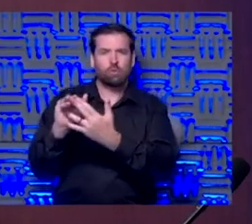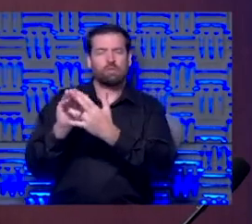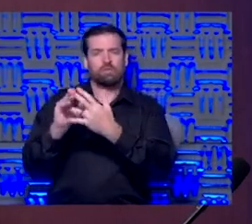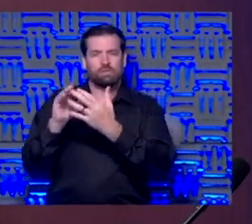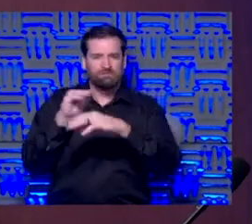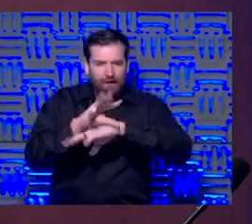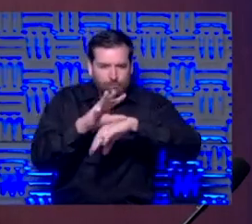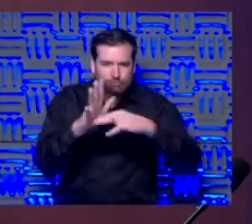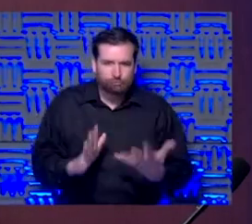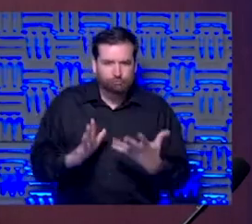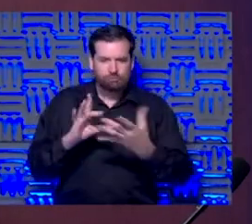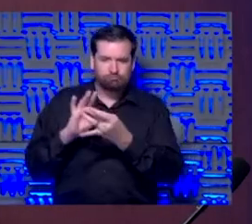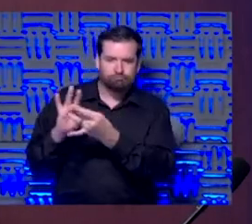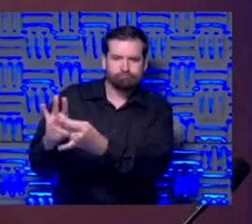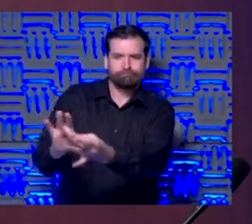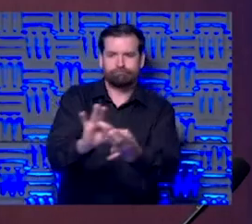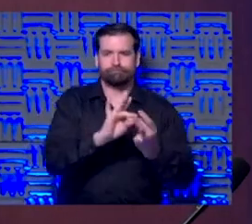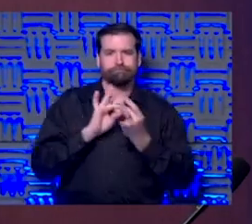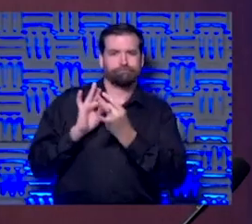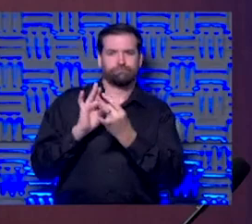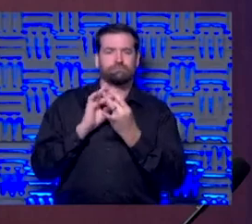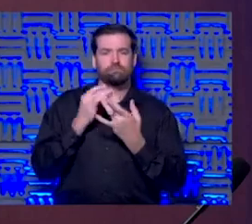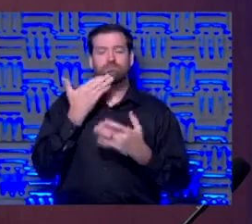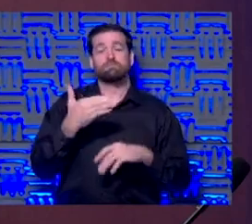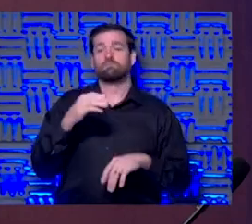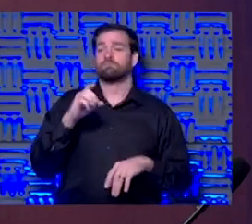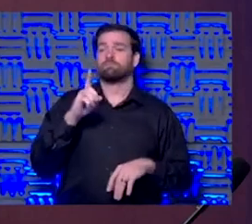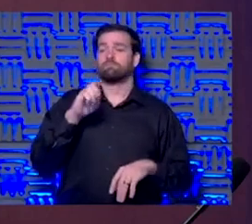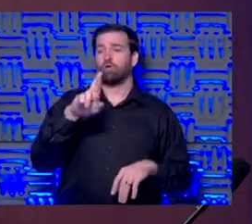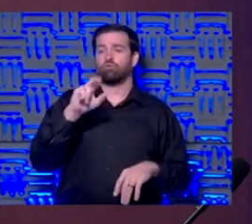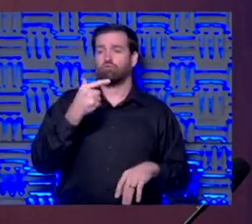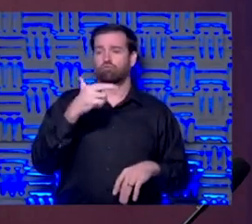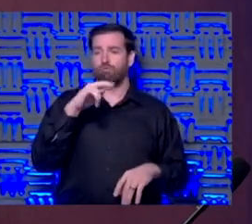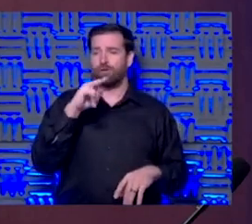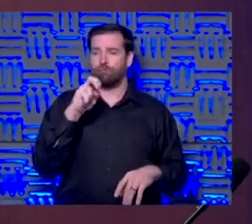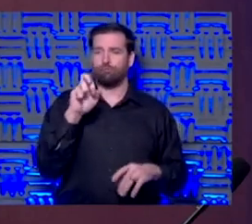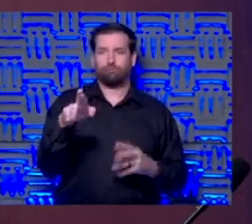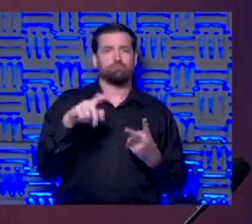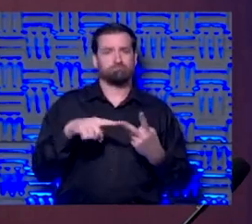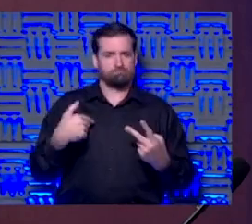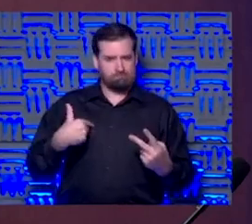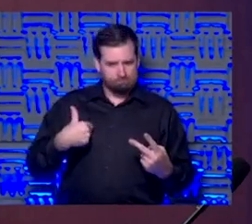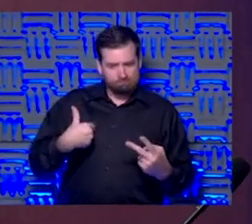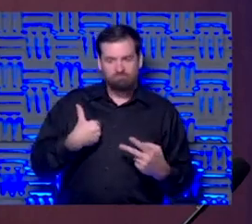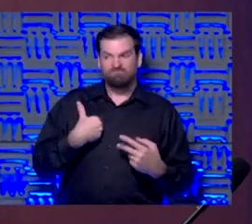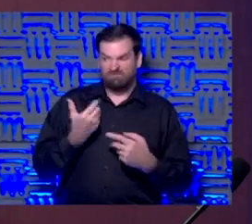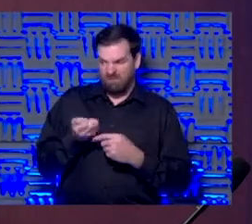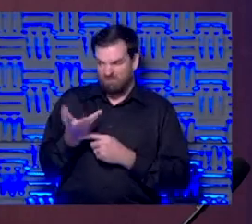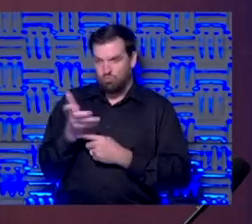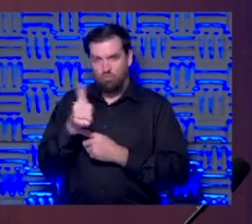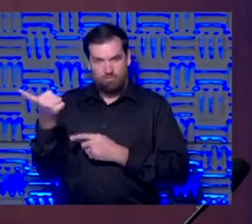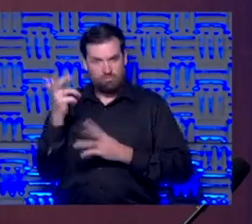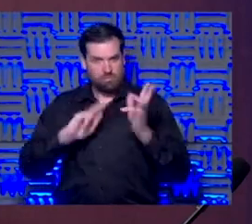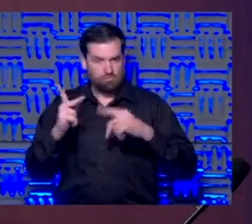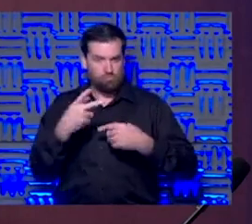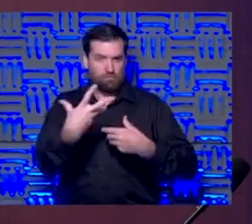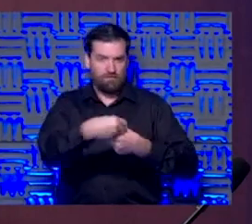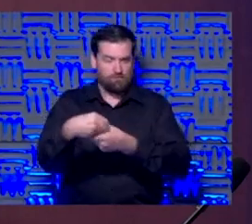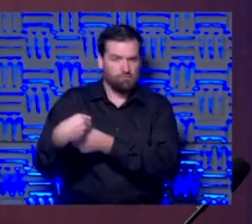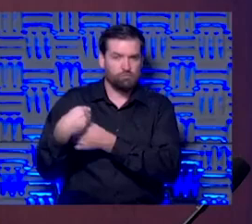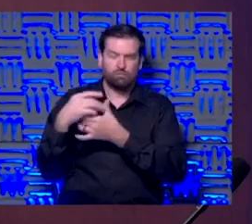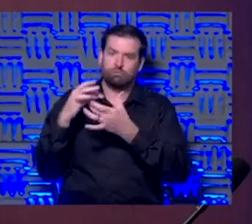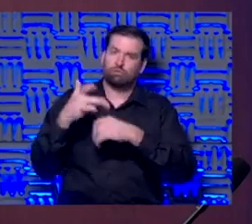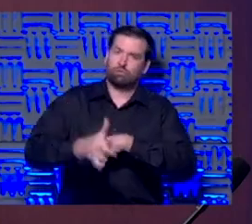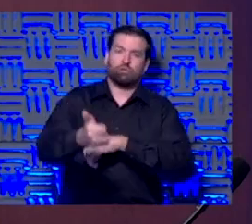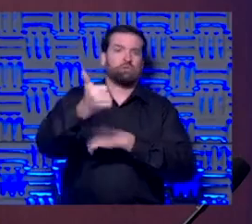close. And I think one of the best things that Dr. Greiner and I and a few others were able to do early on in this pandemic is form